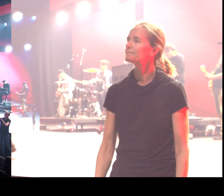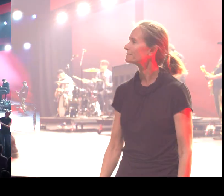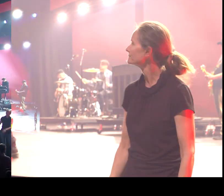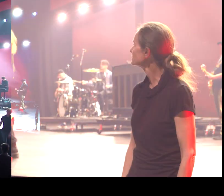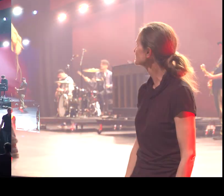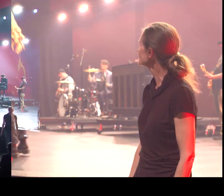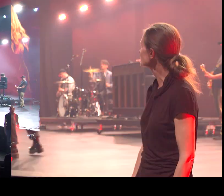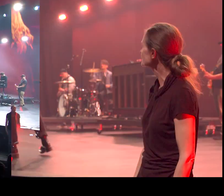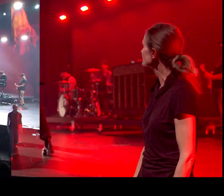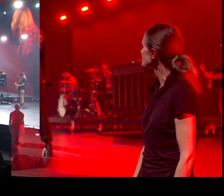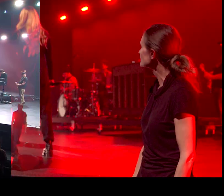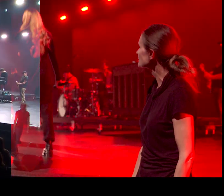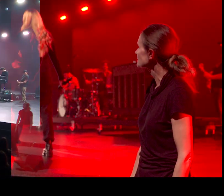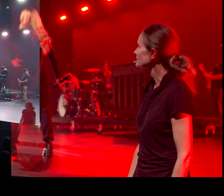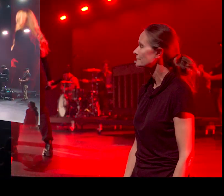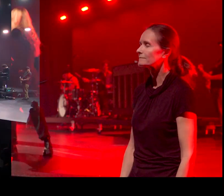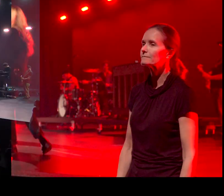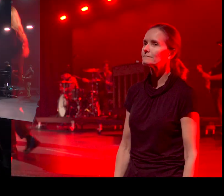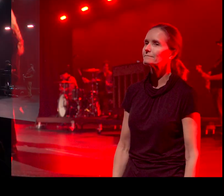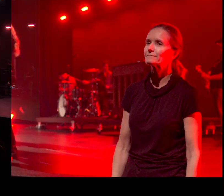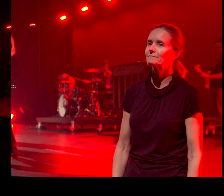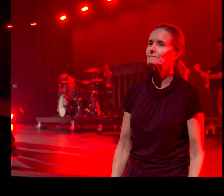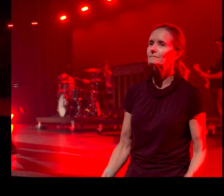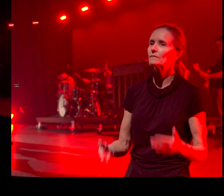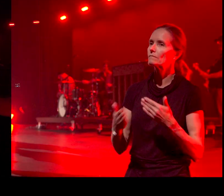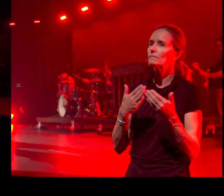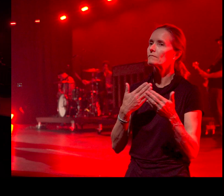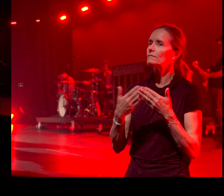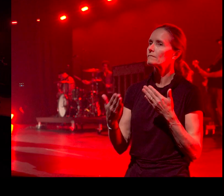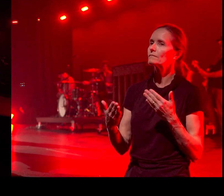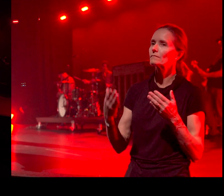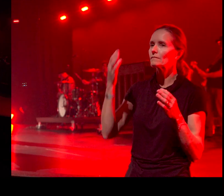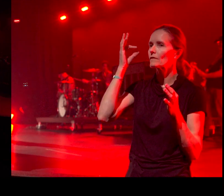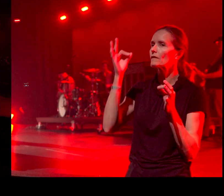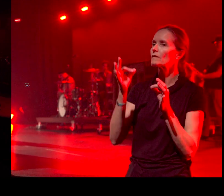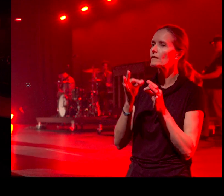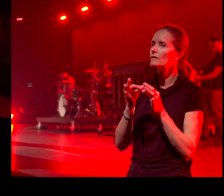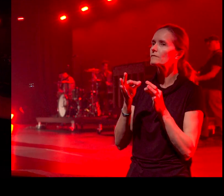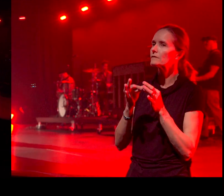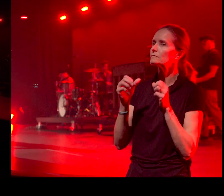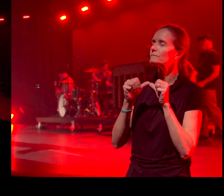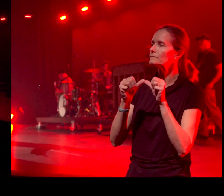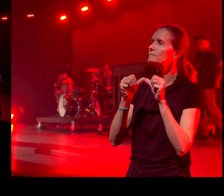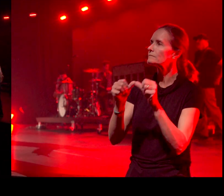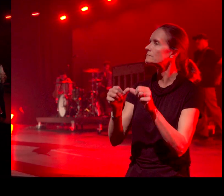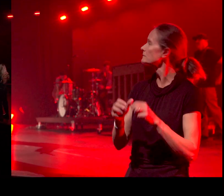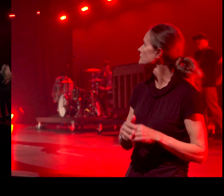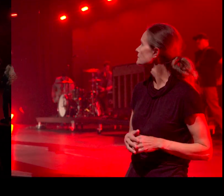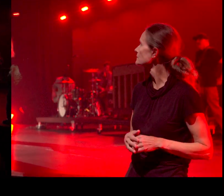promises. No matter the season, no matter what we're walking through, our God is faithful. Declare it. Come on.